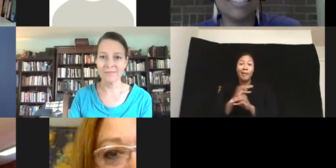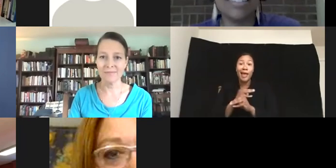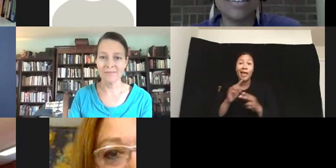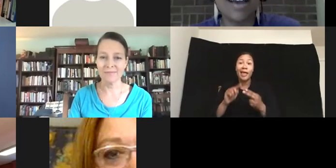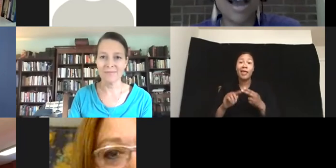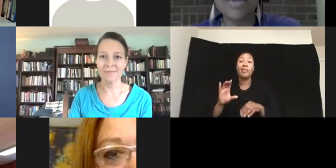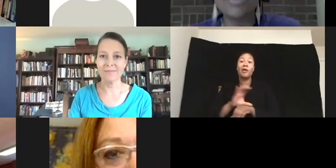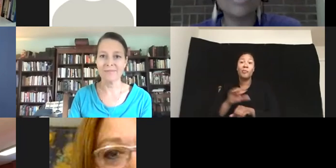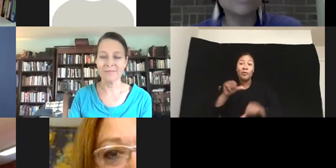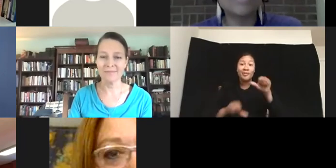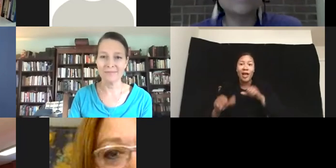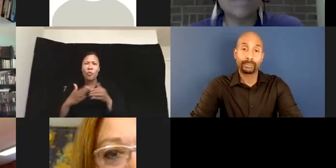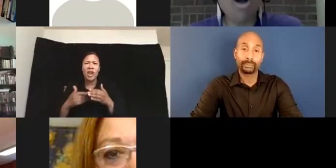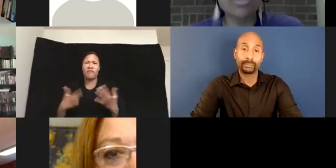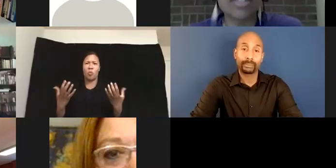position.